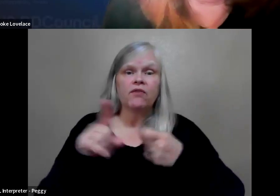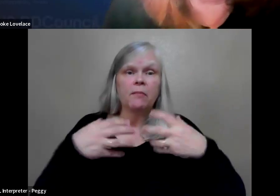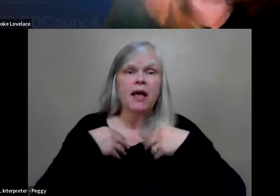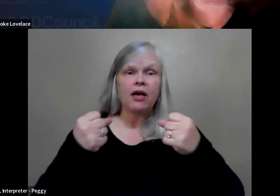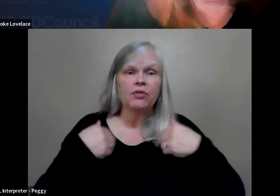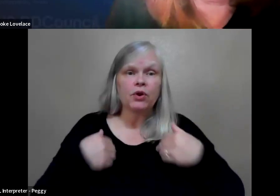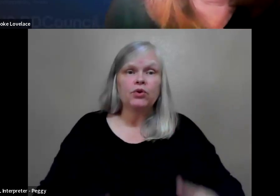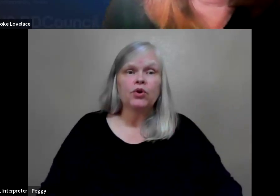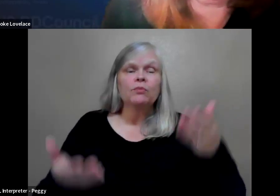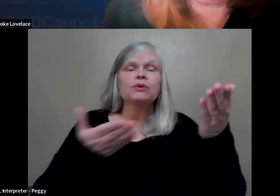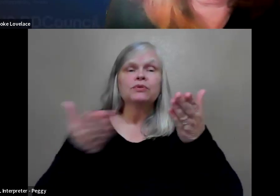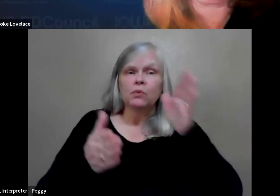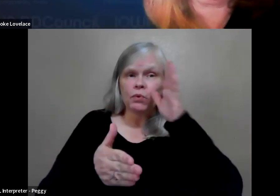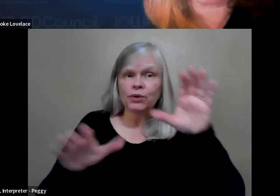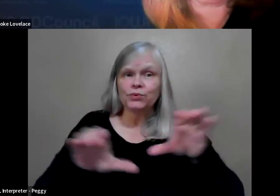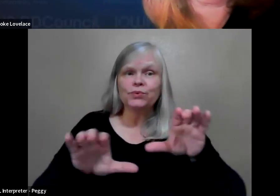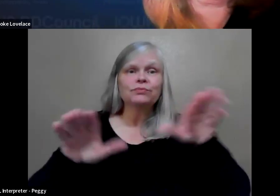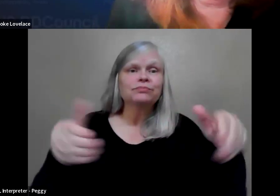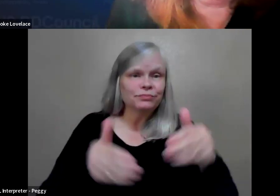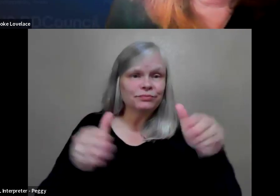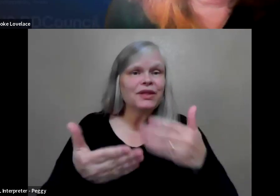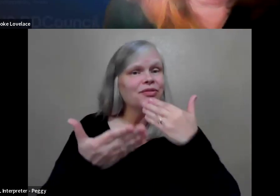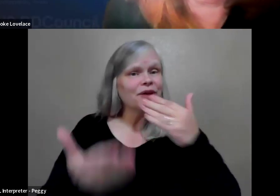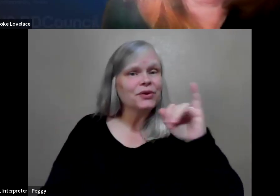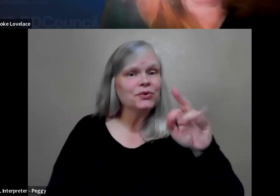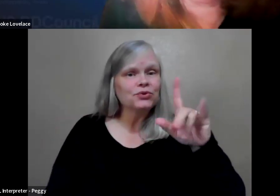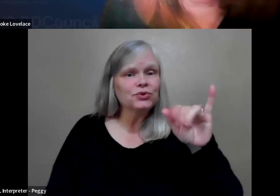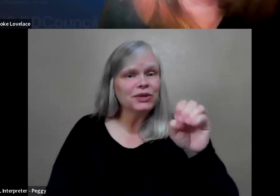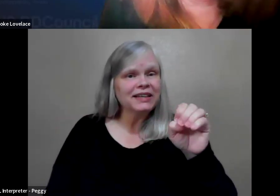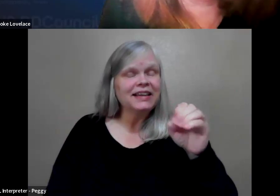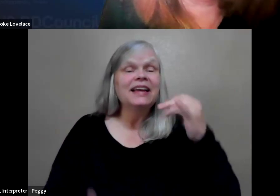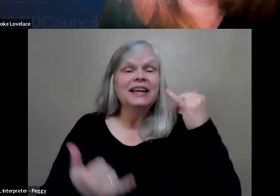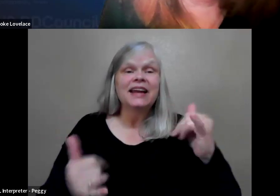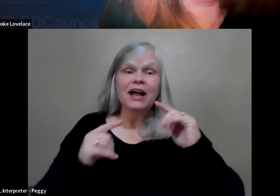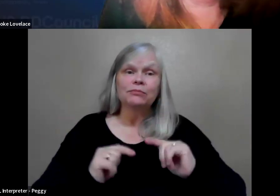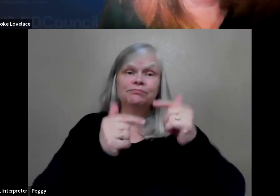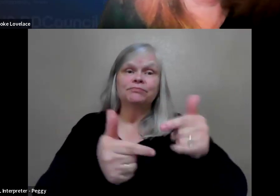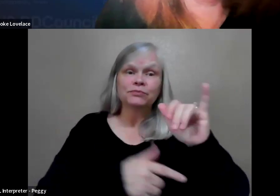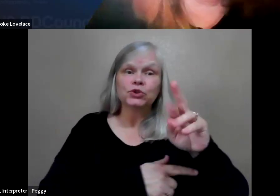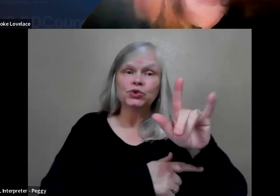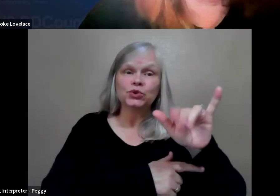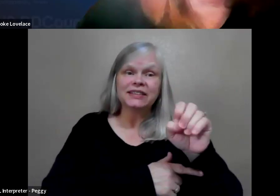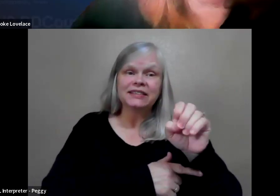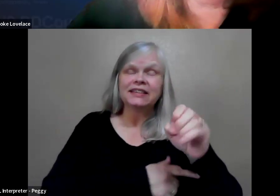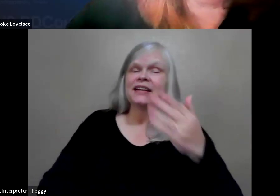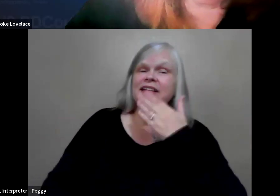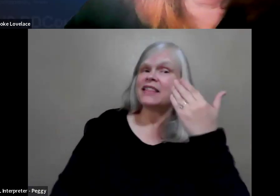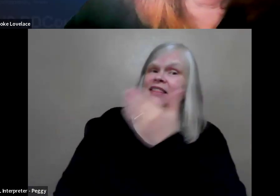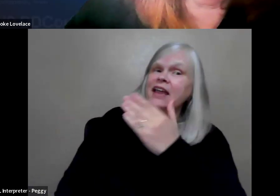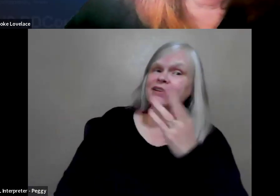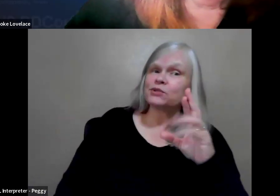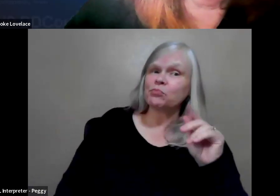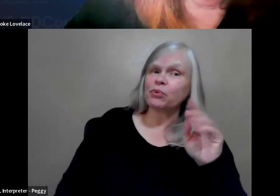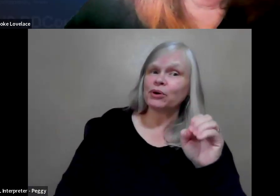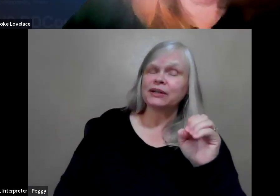going to do our introductions for us today. Thanks, Julie, for doing that. And I'll turn it over to you. Thanks, Brooke. And